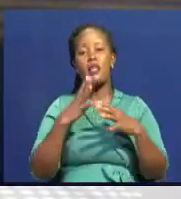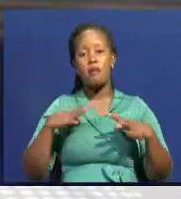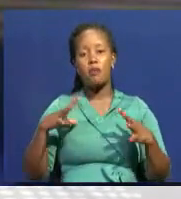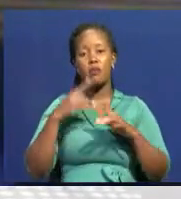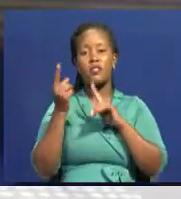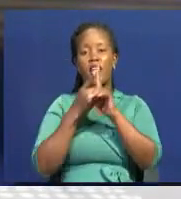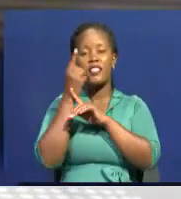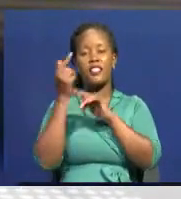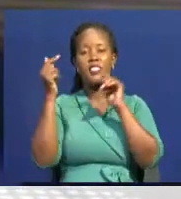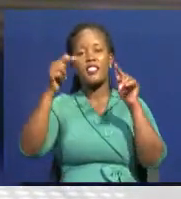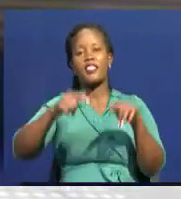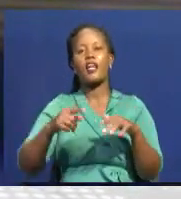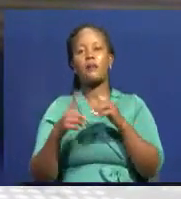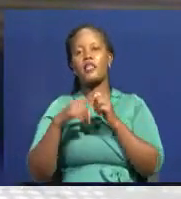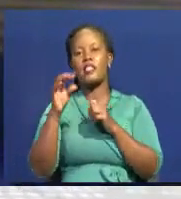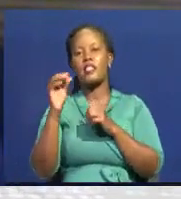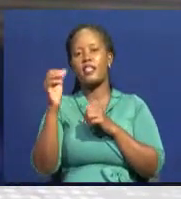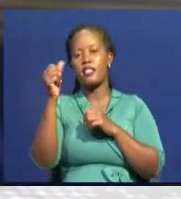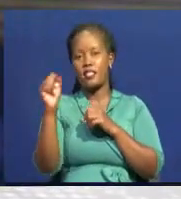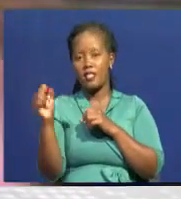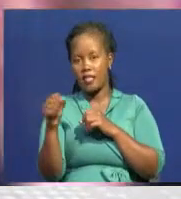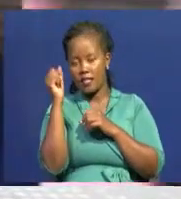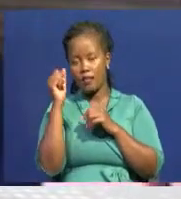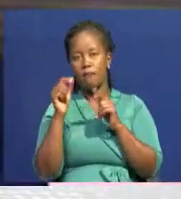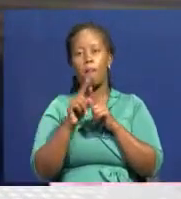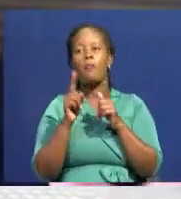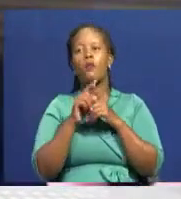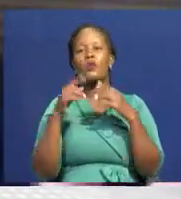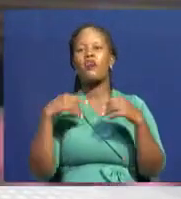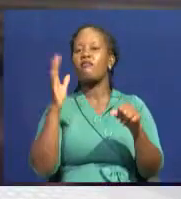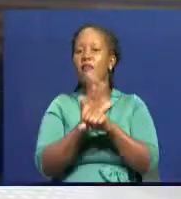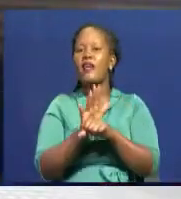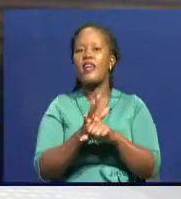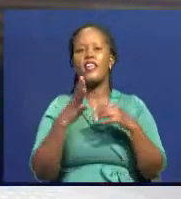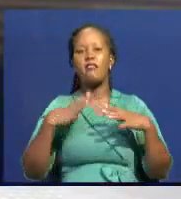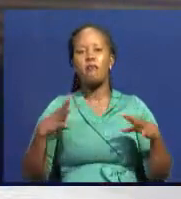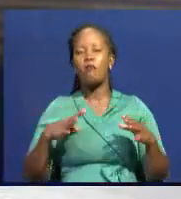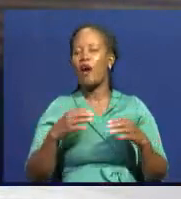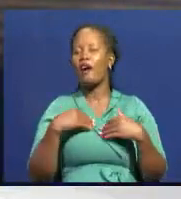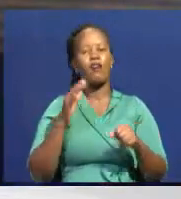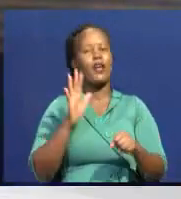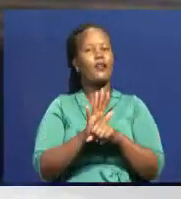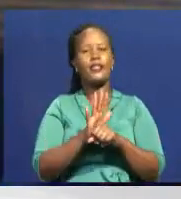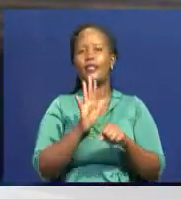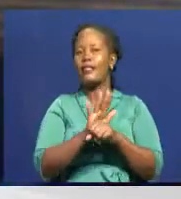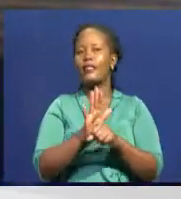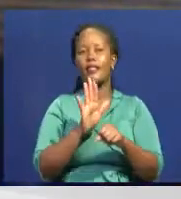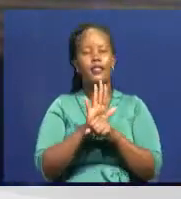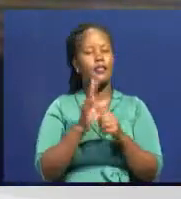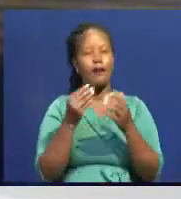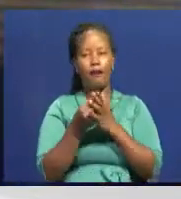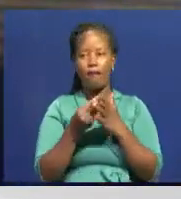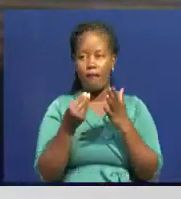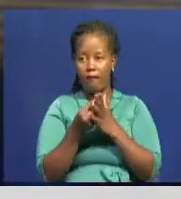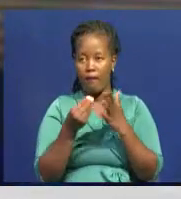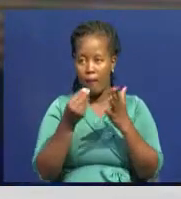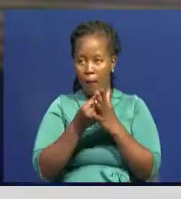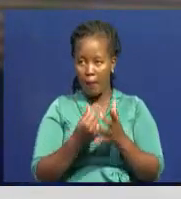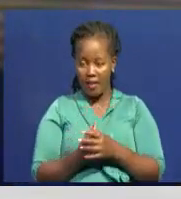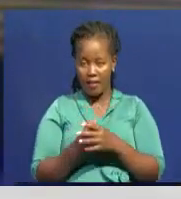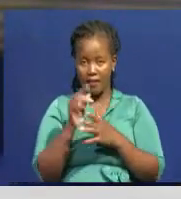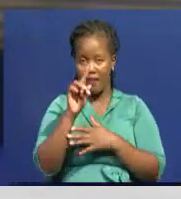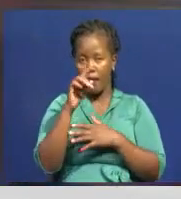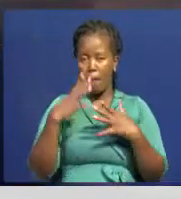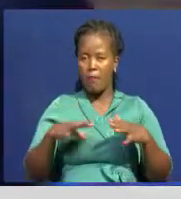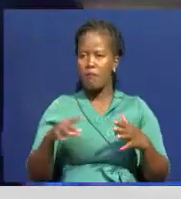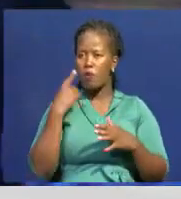is a second generation and third generation of Kenyans who have massive amounts of money. Now, let me confine myself to the first generation of